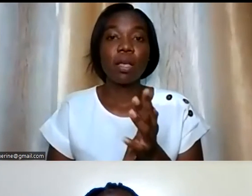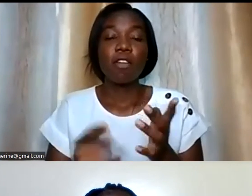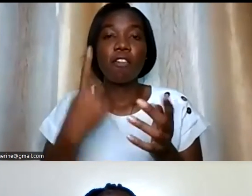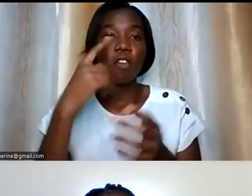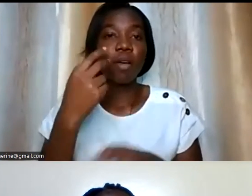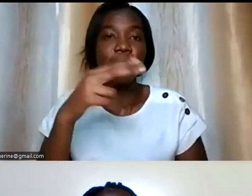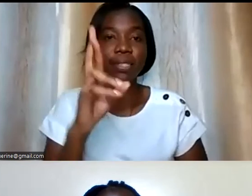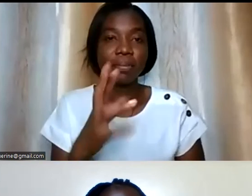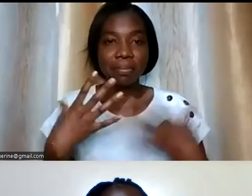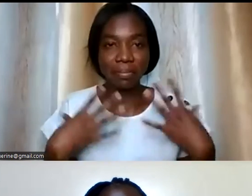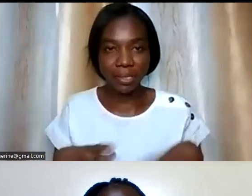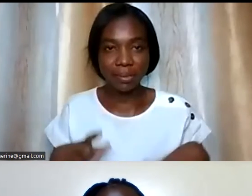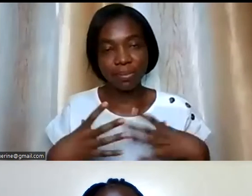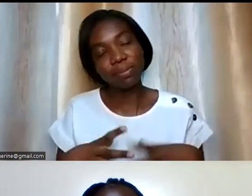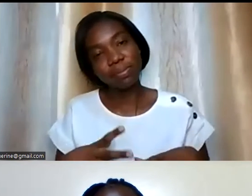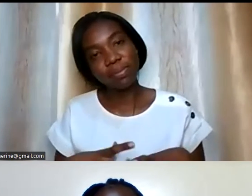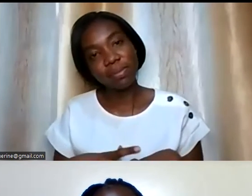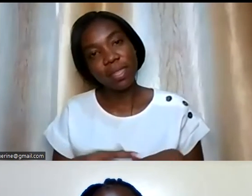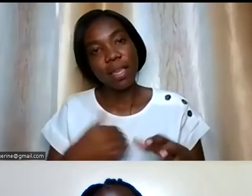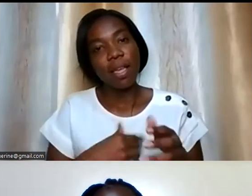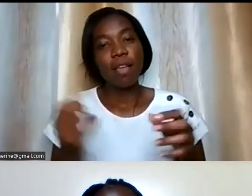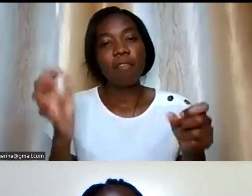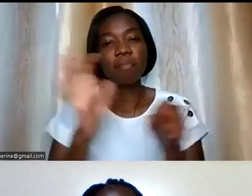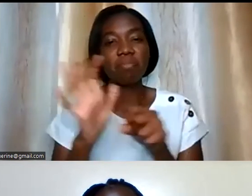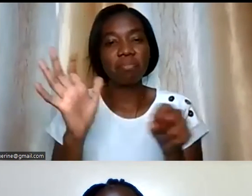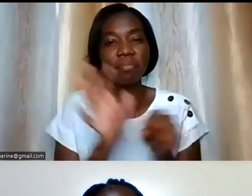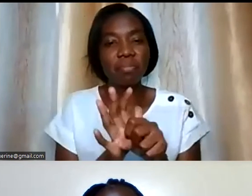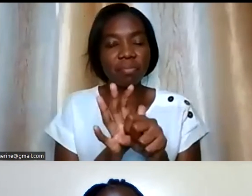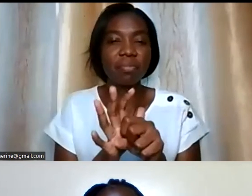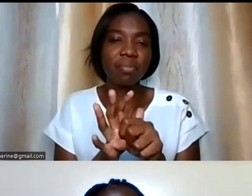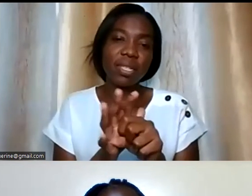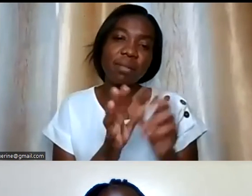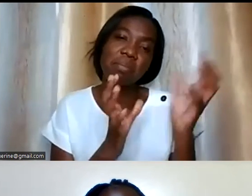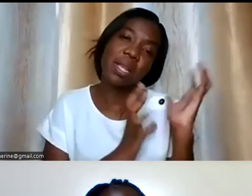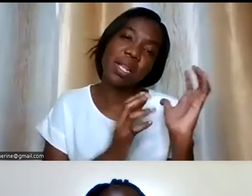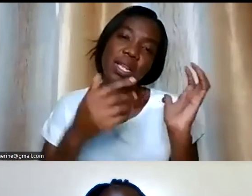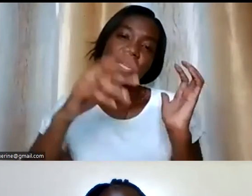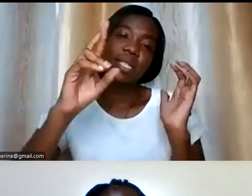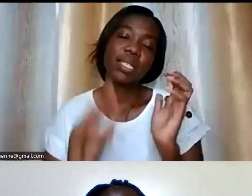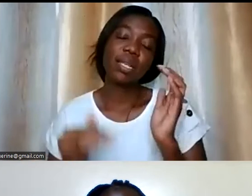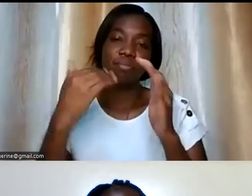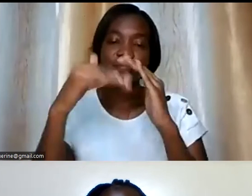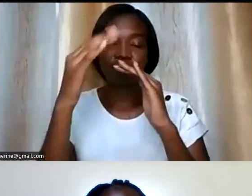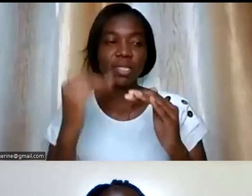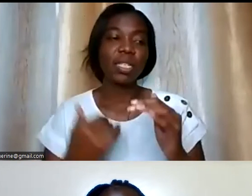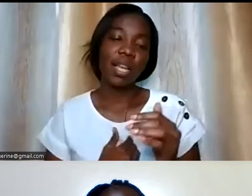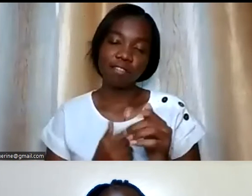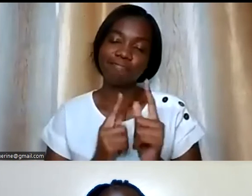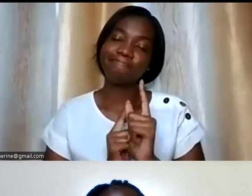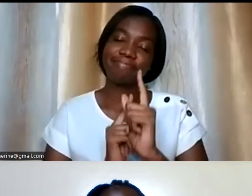people, there's so much burden that HR professionals carry along.